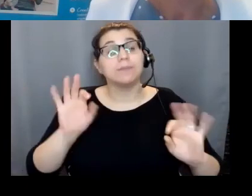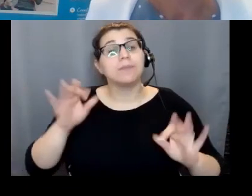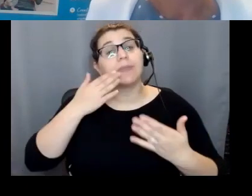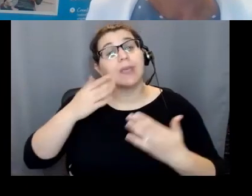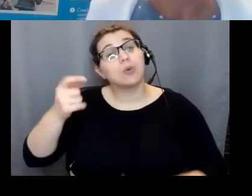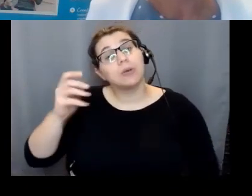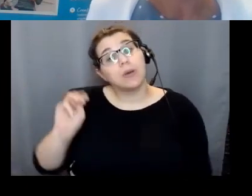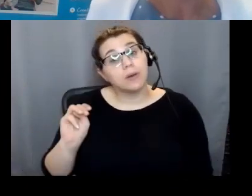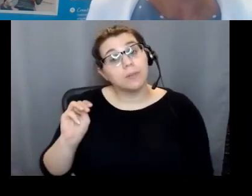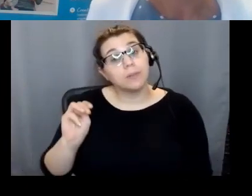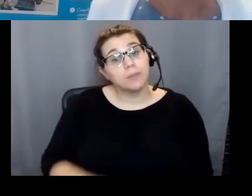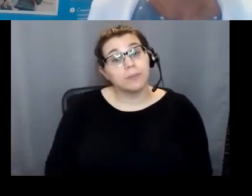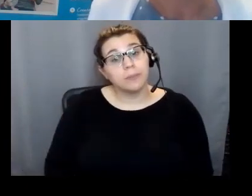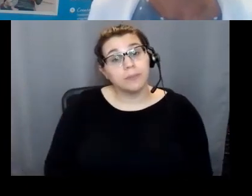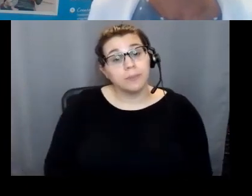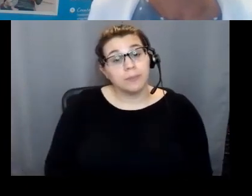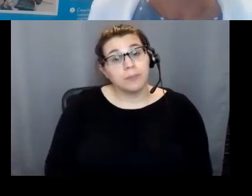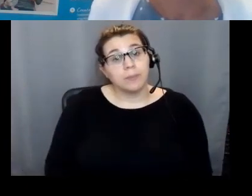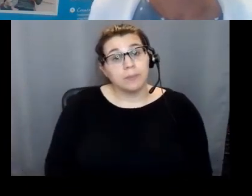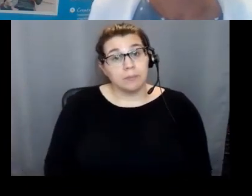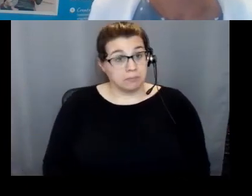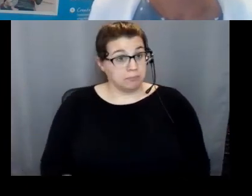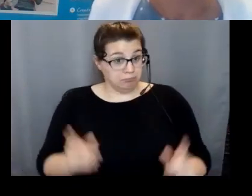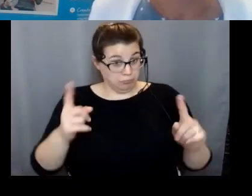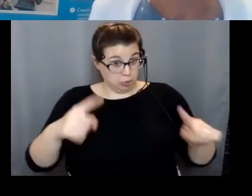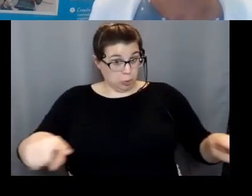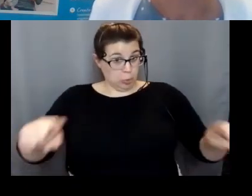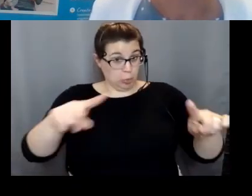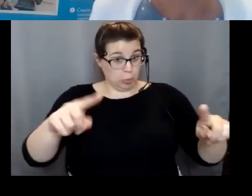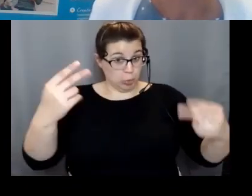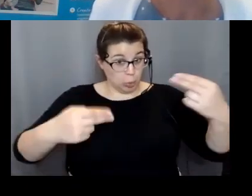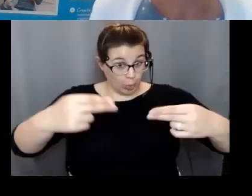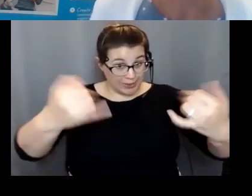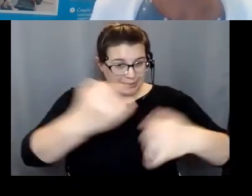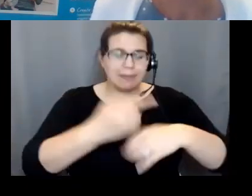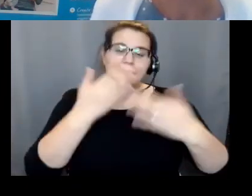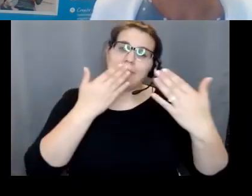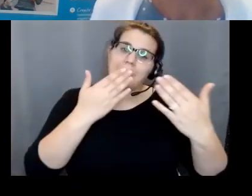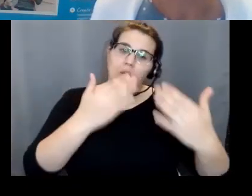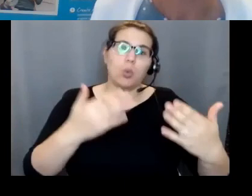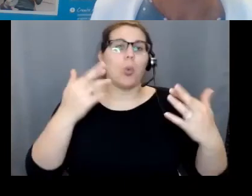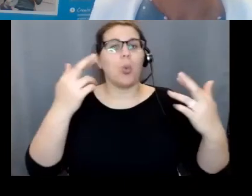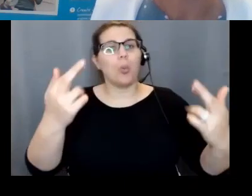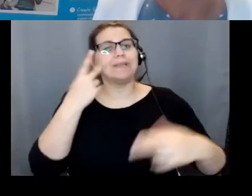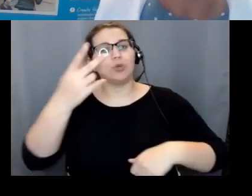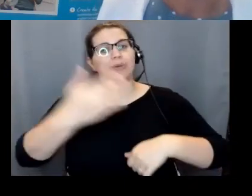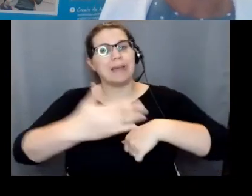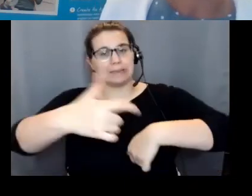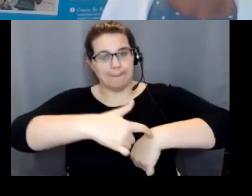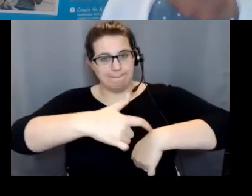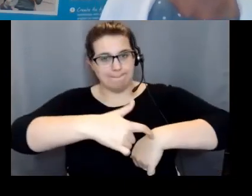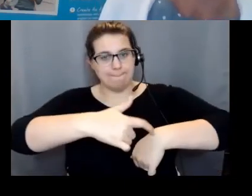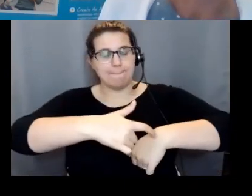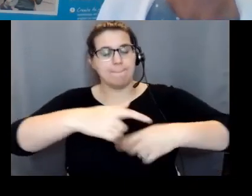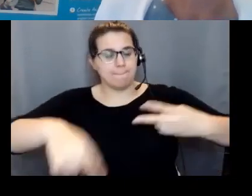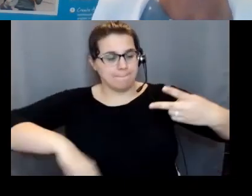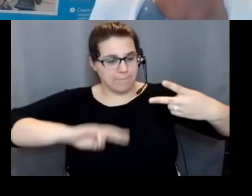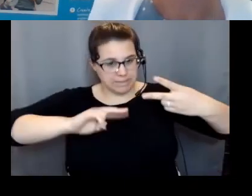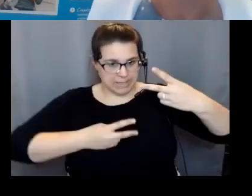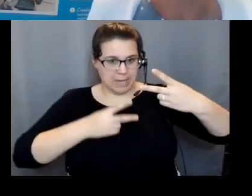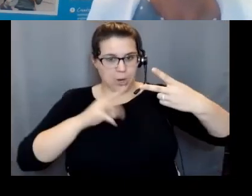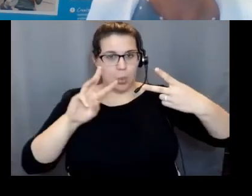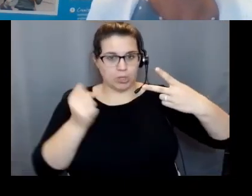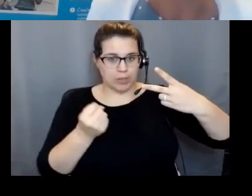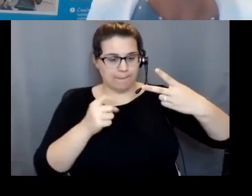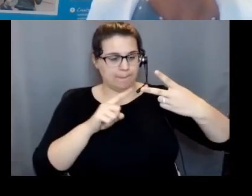Tom. We thank everyone for attending today's webinar. We hope to see you for our next workshop in the series, how